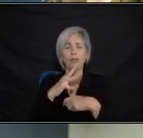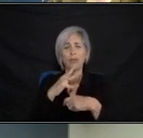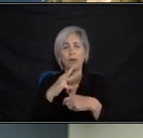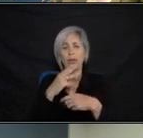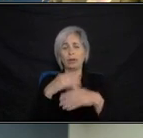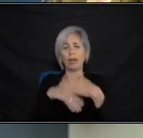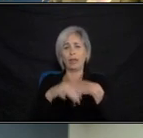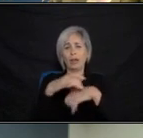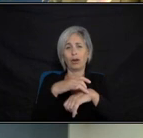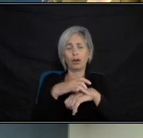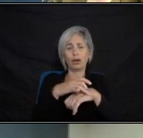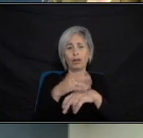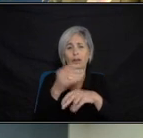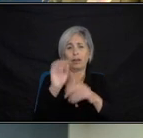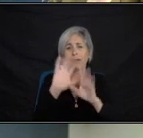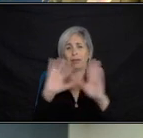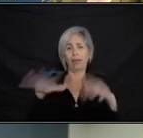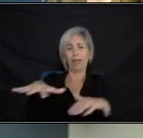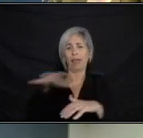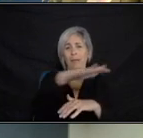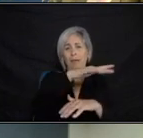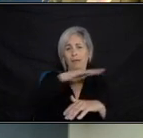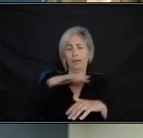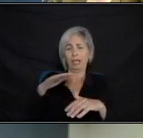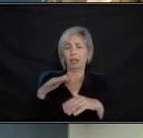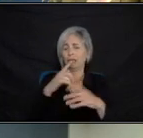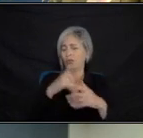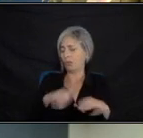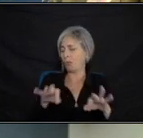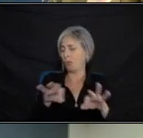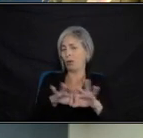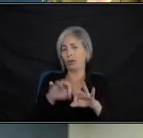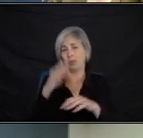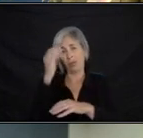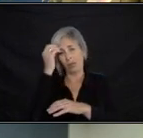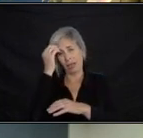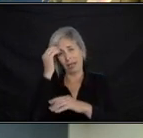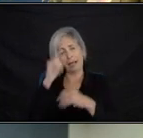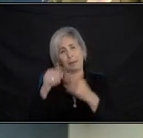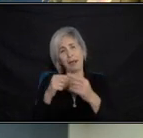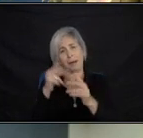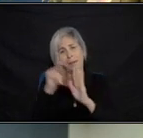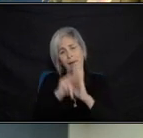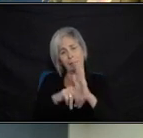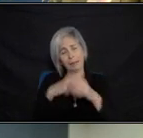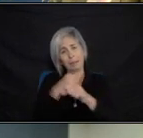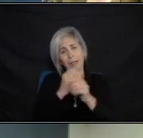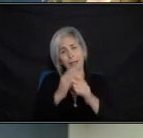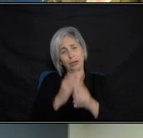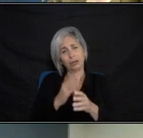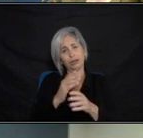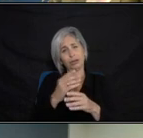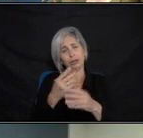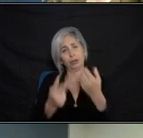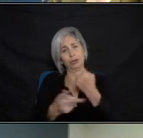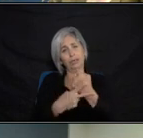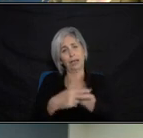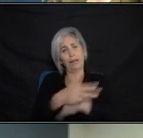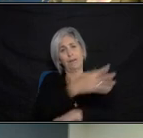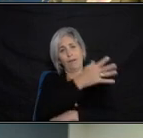Earth's surface and the atmosphere. This is an important factor that should be considered by policymakers' efforts to conserve forest land.